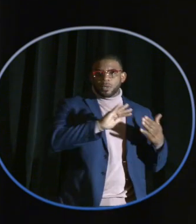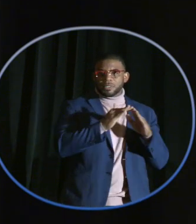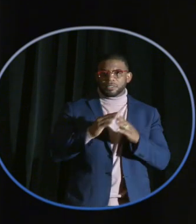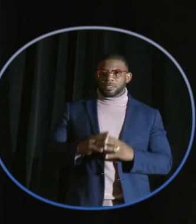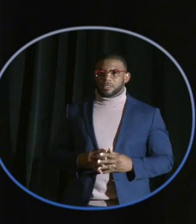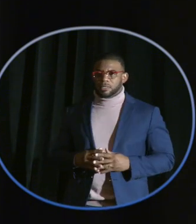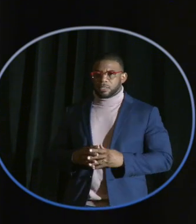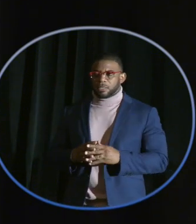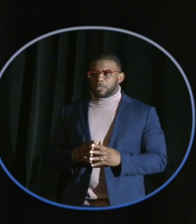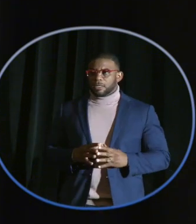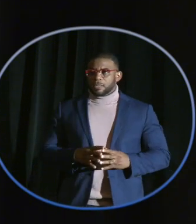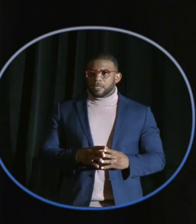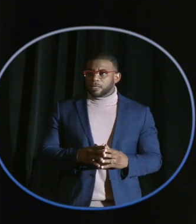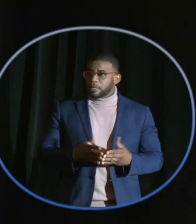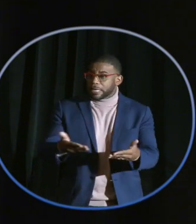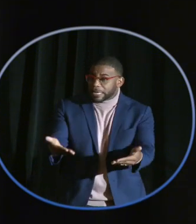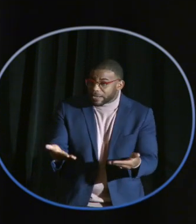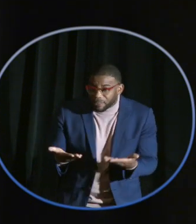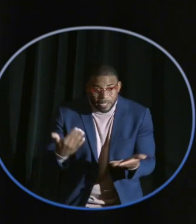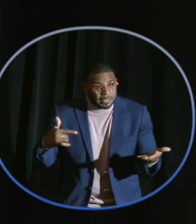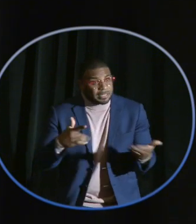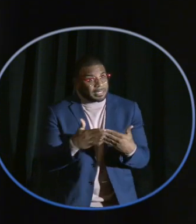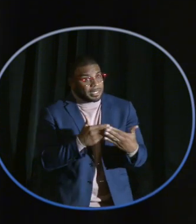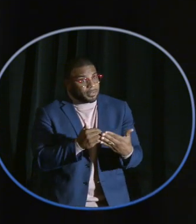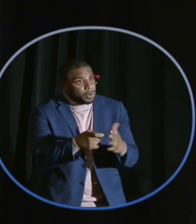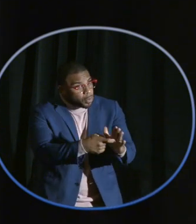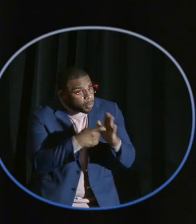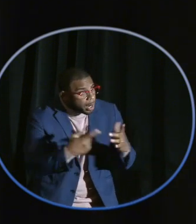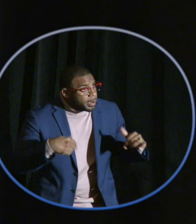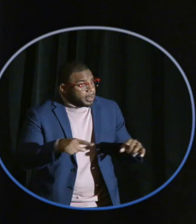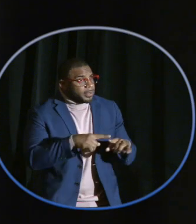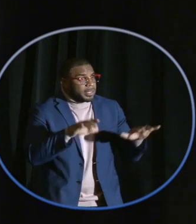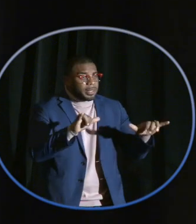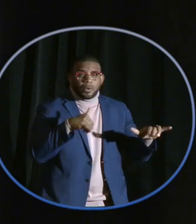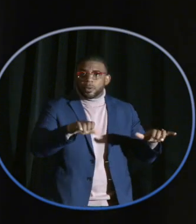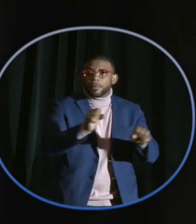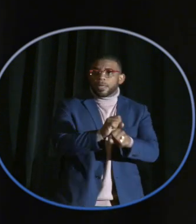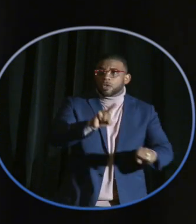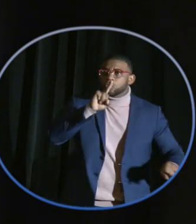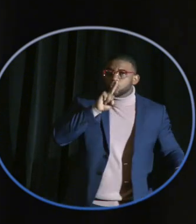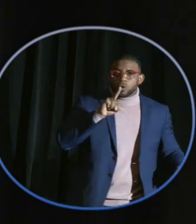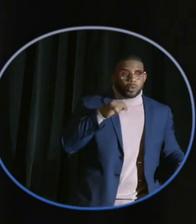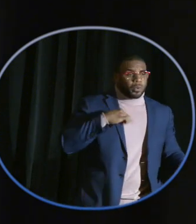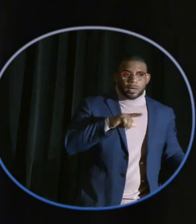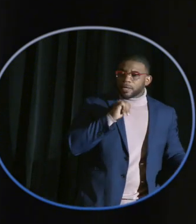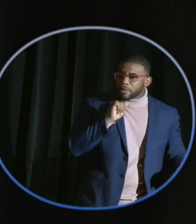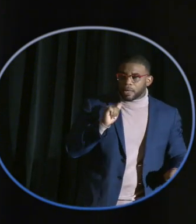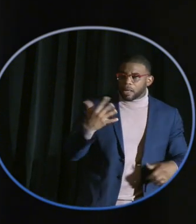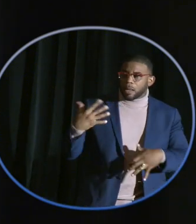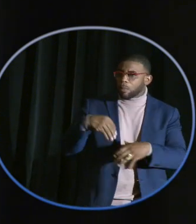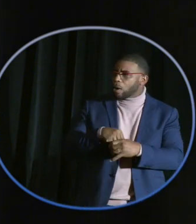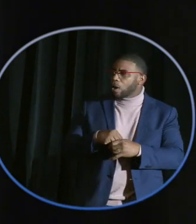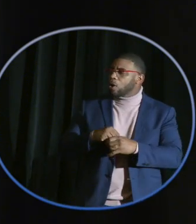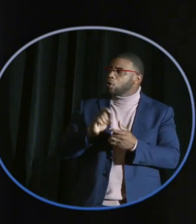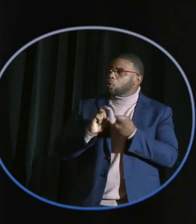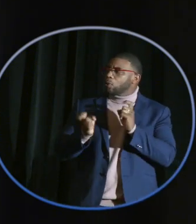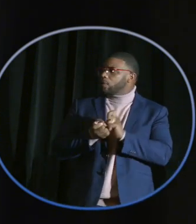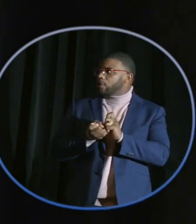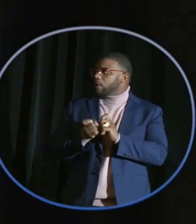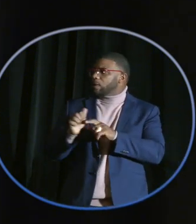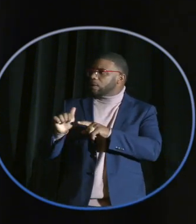City invites us and even requires of us that we make sure that we are not part of the